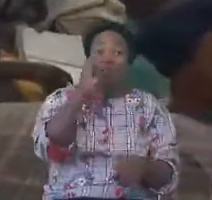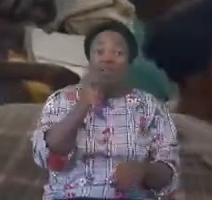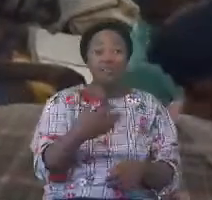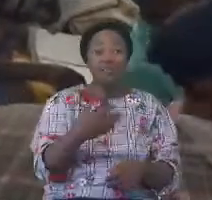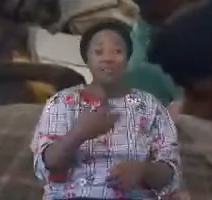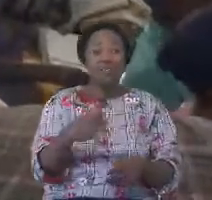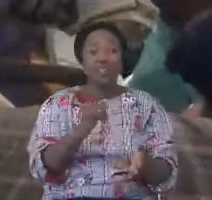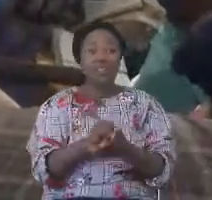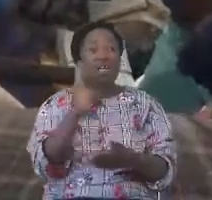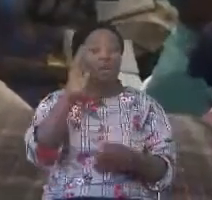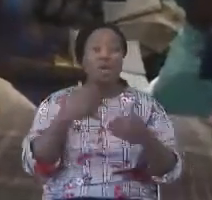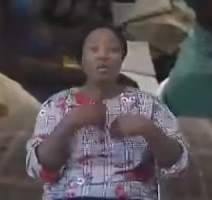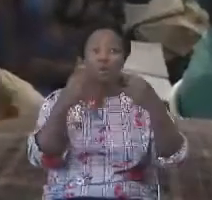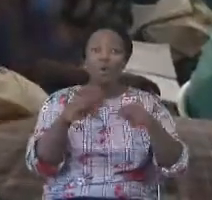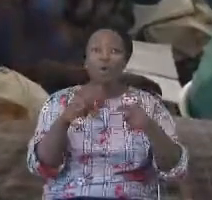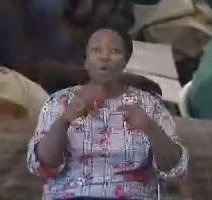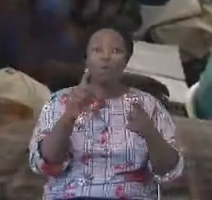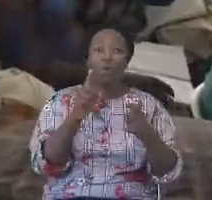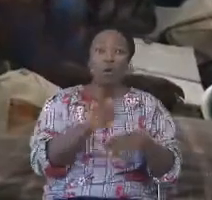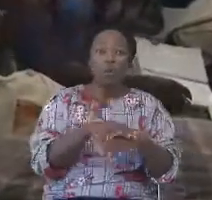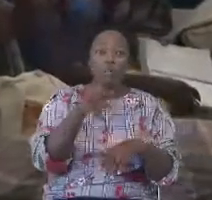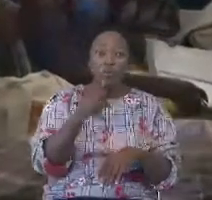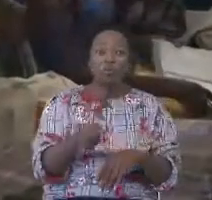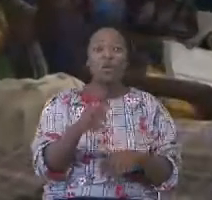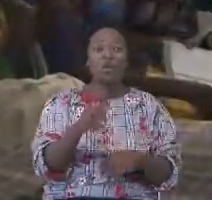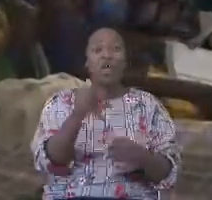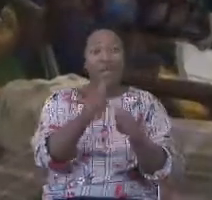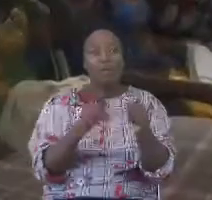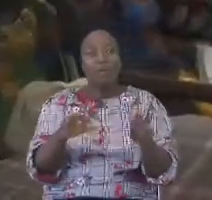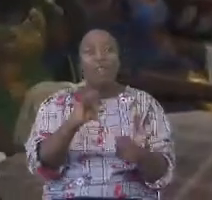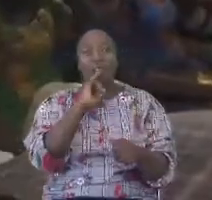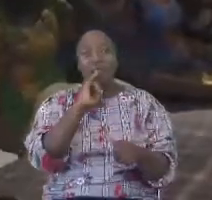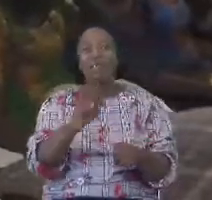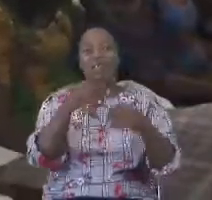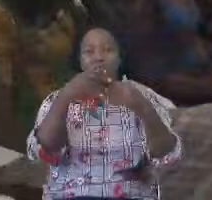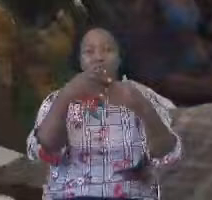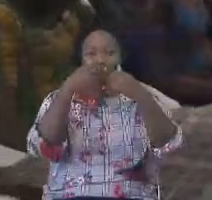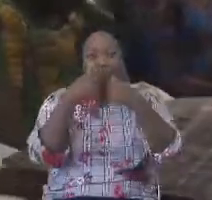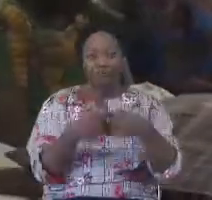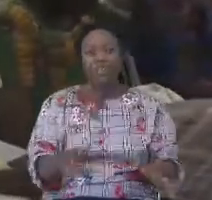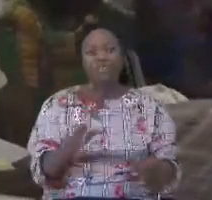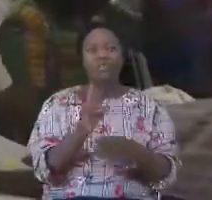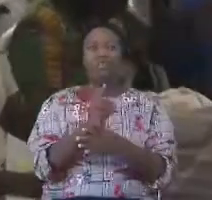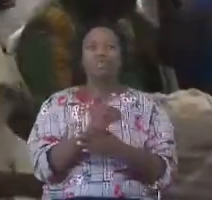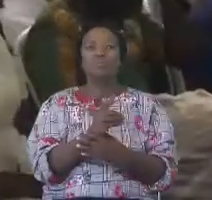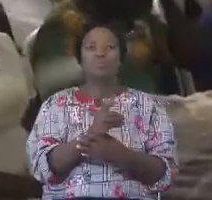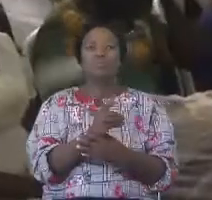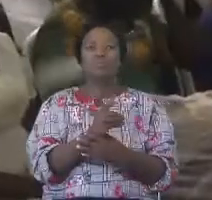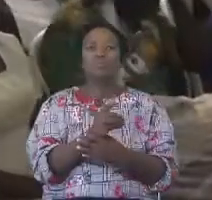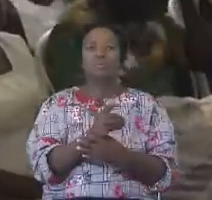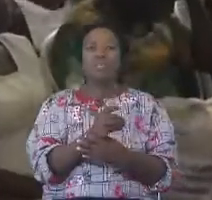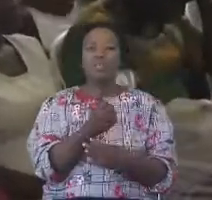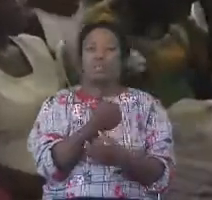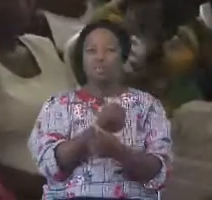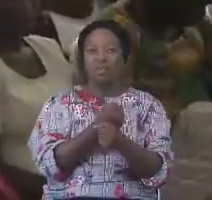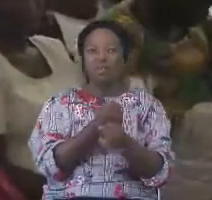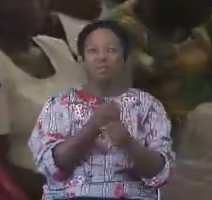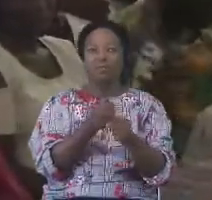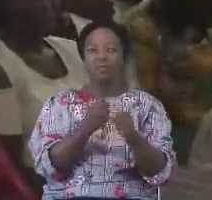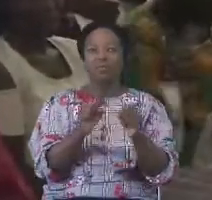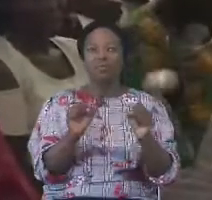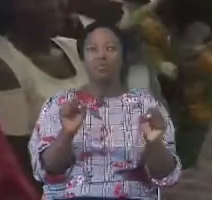that means every evil sin that should have come upon you every sin